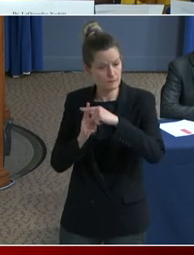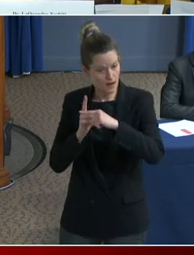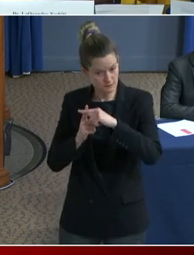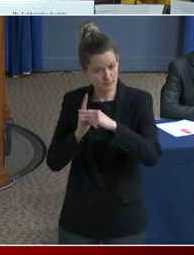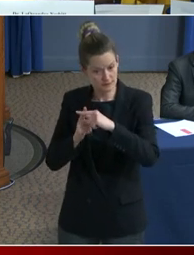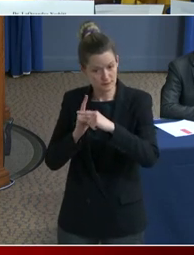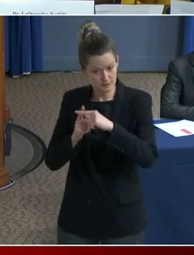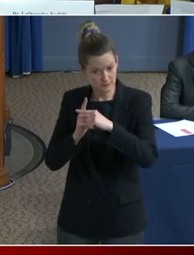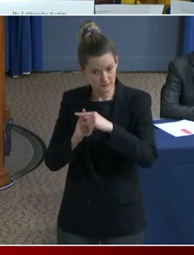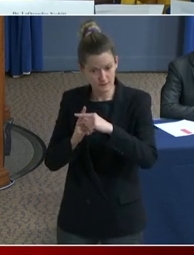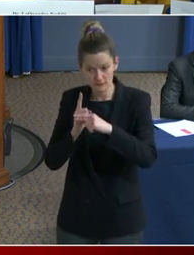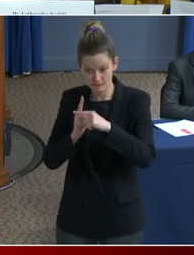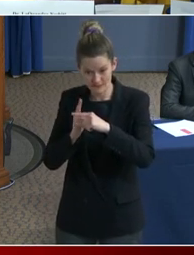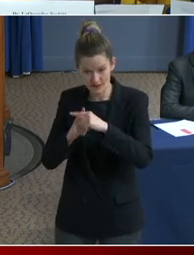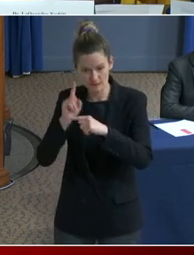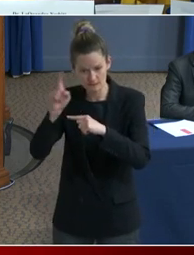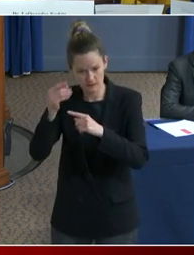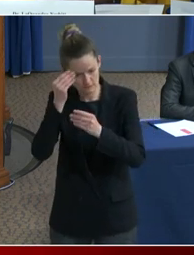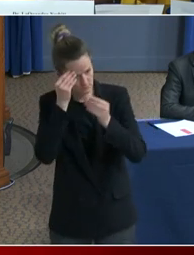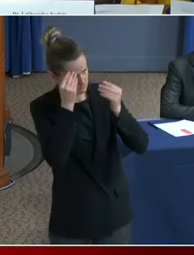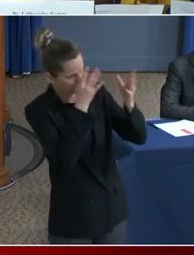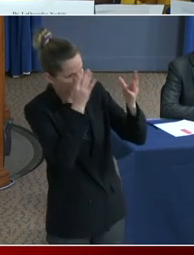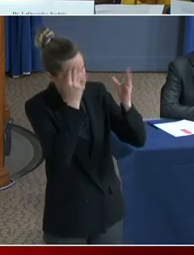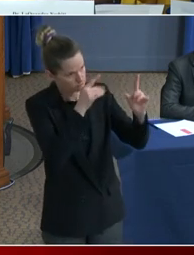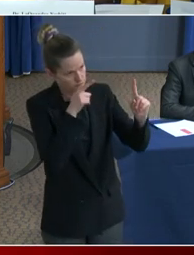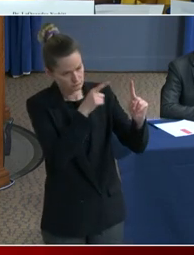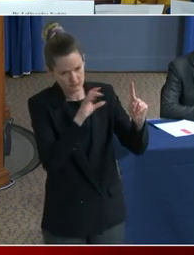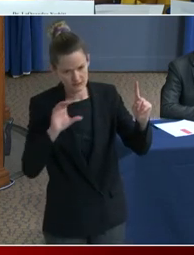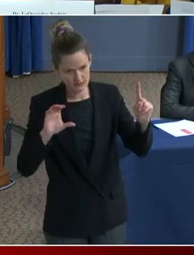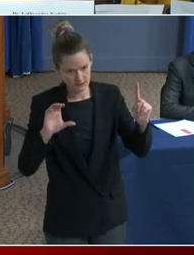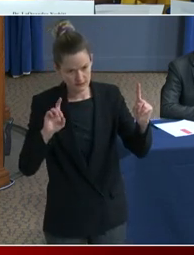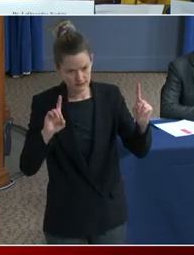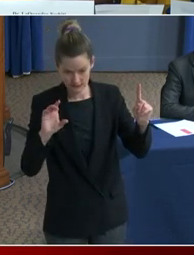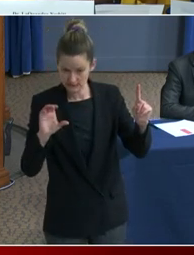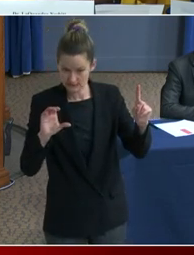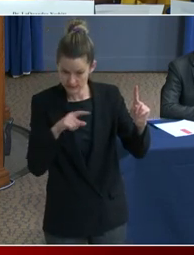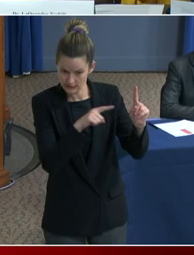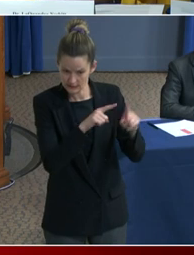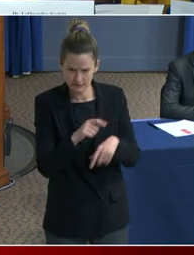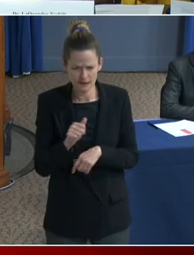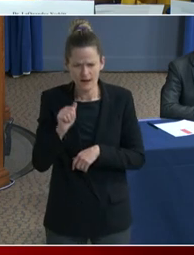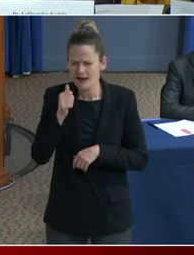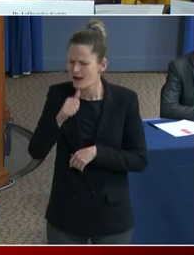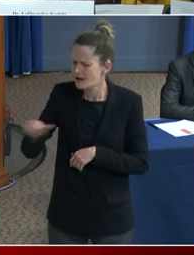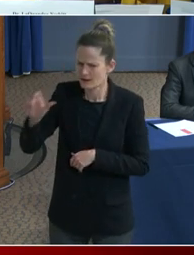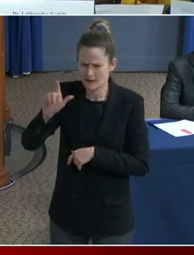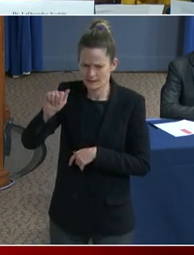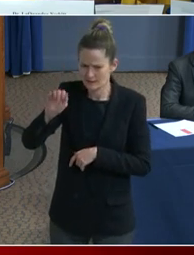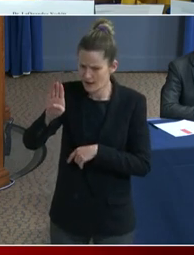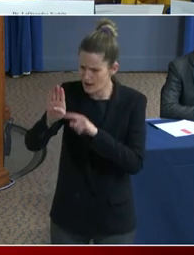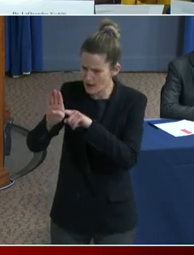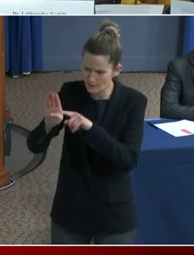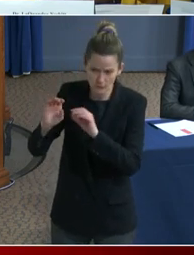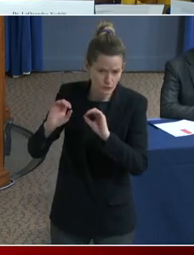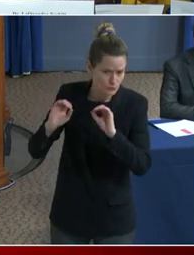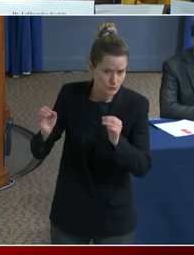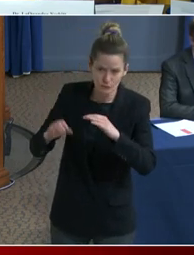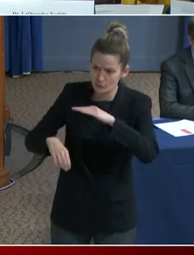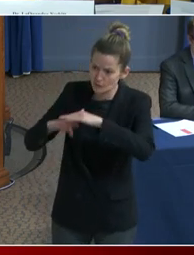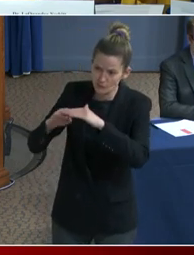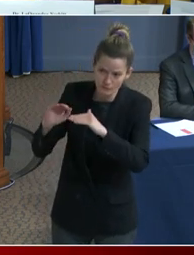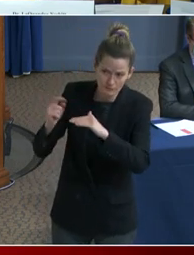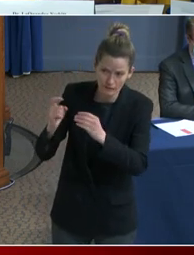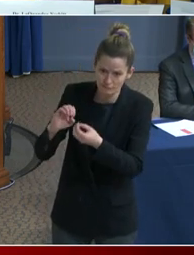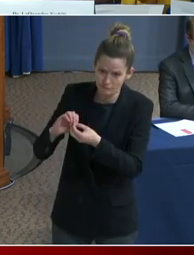and report that information to DC Health. Any laboratory that does not have the capacity or capability rather